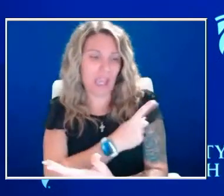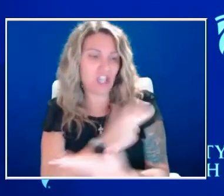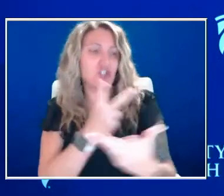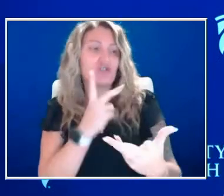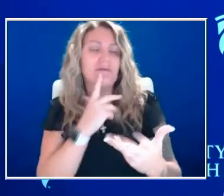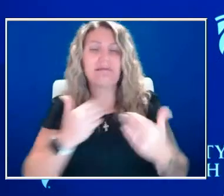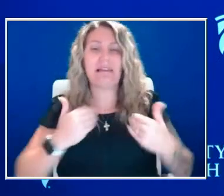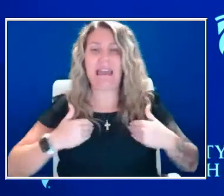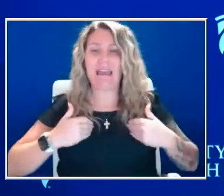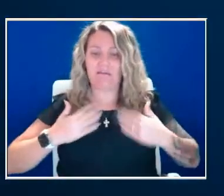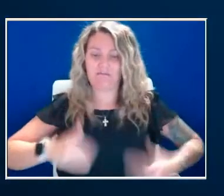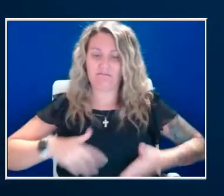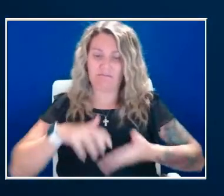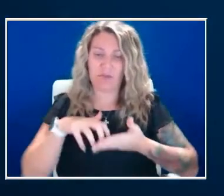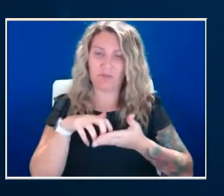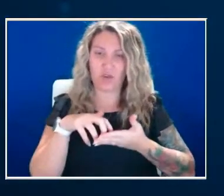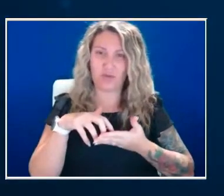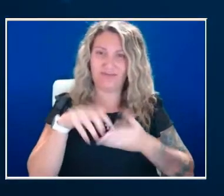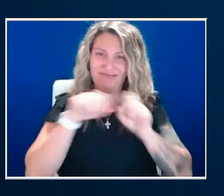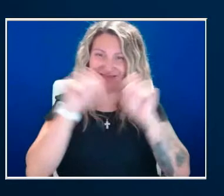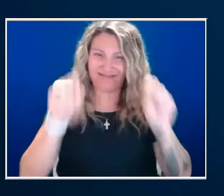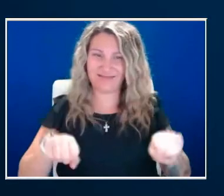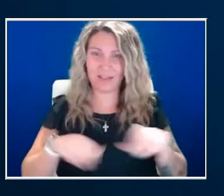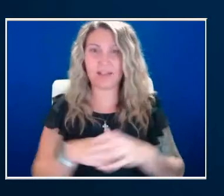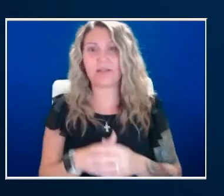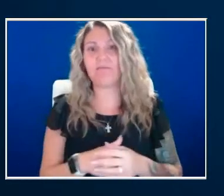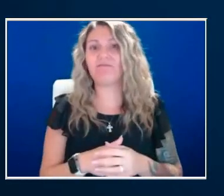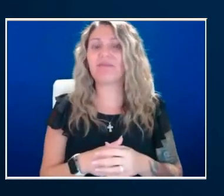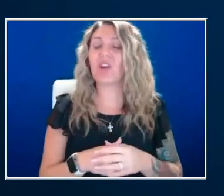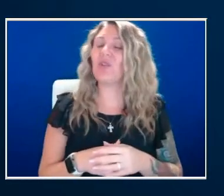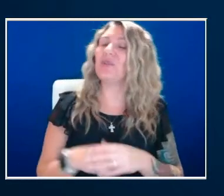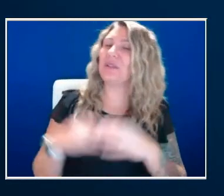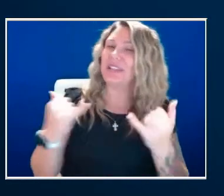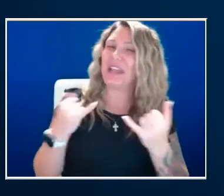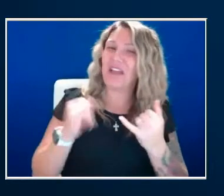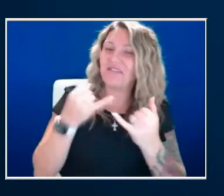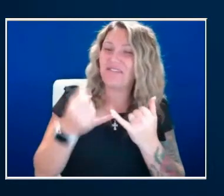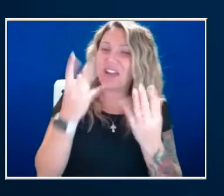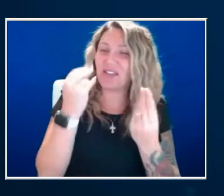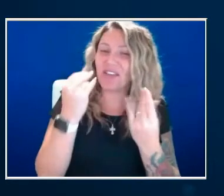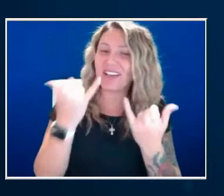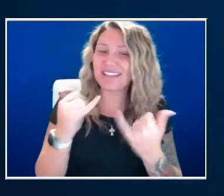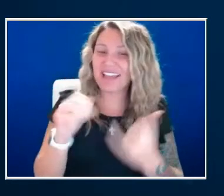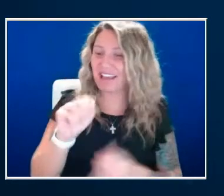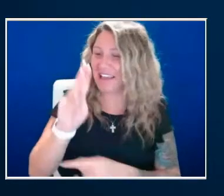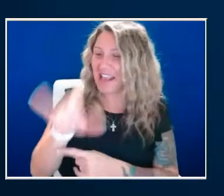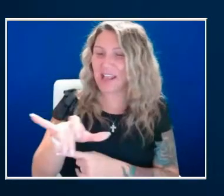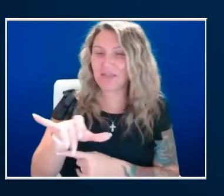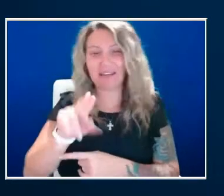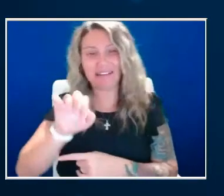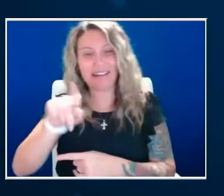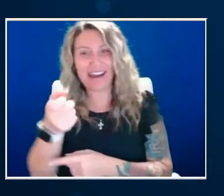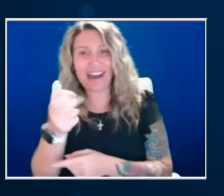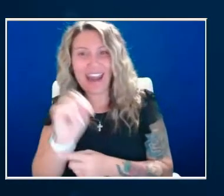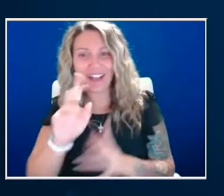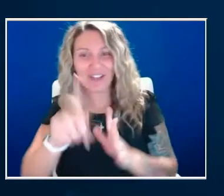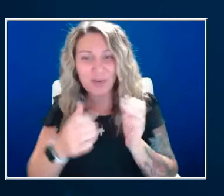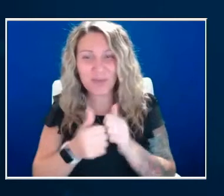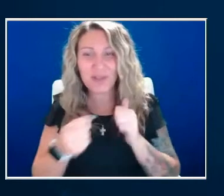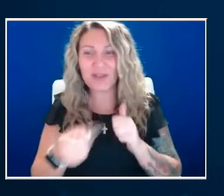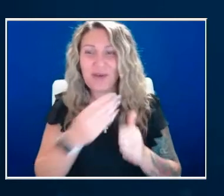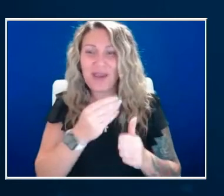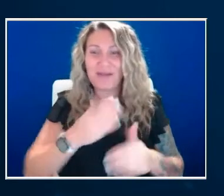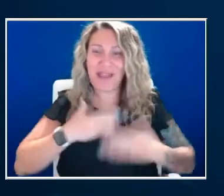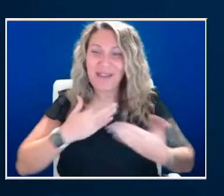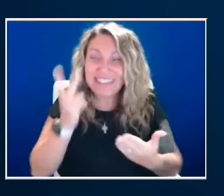those adverse outcomes for sure. I want to get to final thoughts from our guests today. Amy and Nathan, I'll start with you, and I'm glad to see Micah's face.